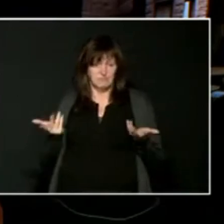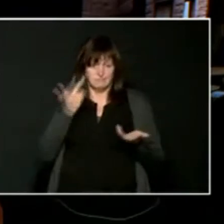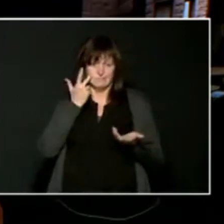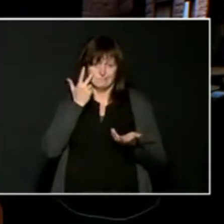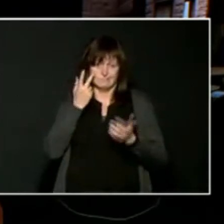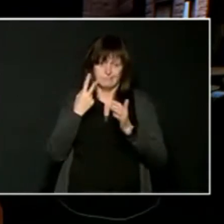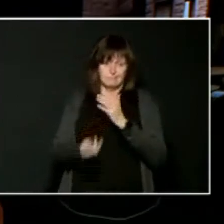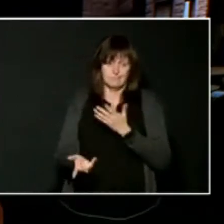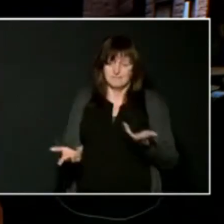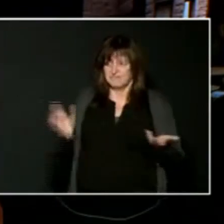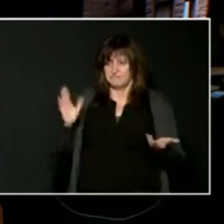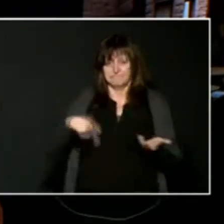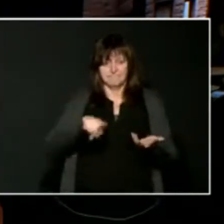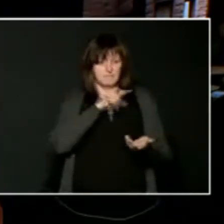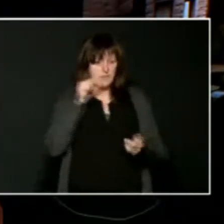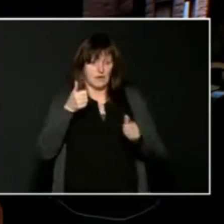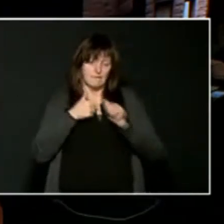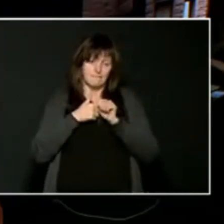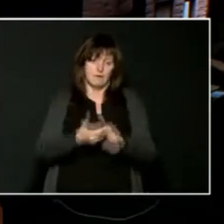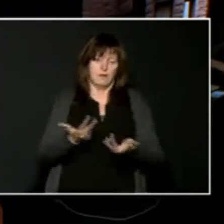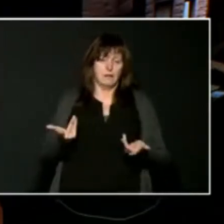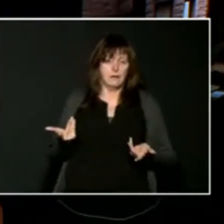They weren't taken, and now we're here.